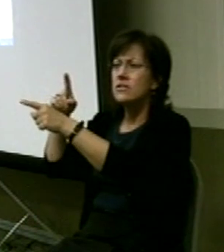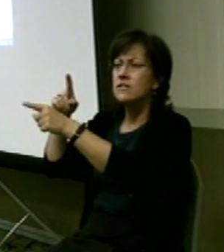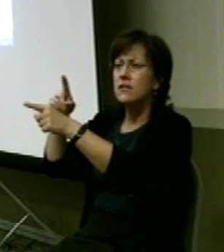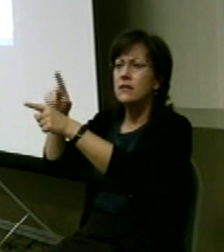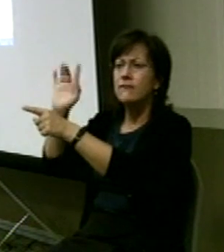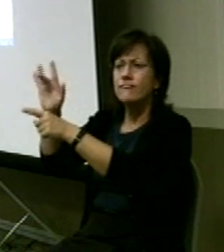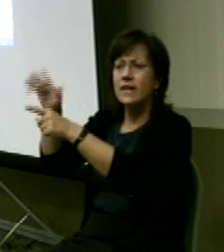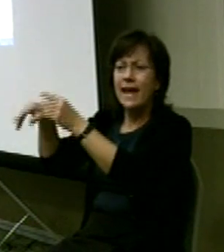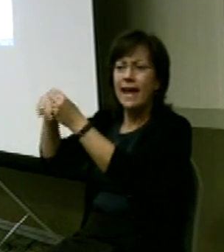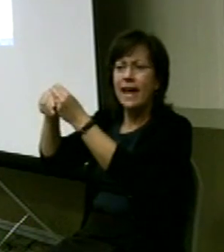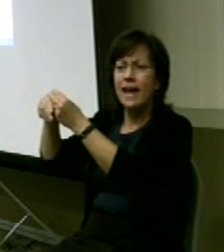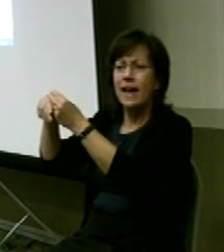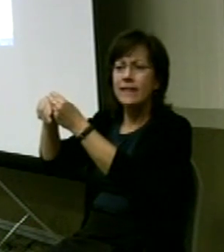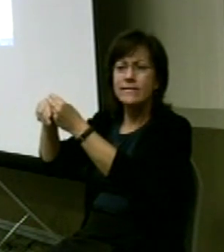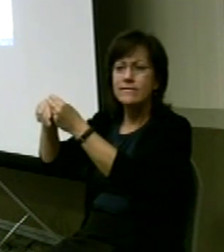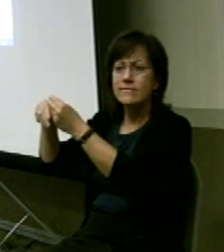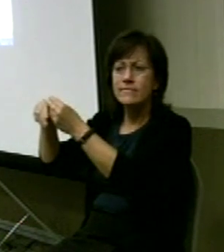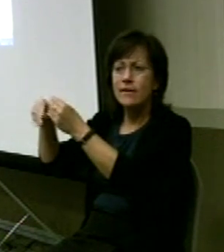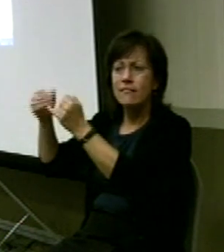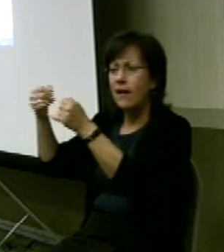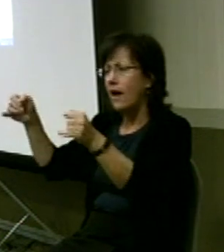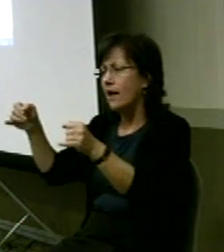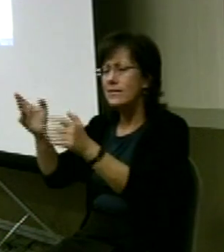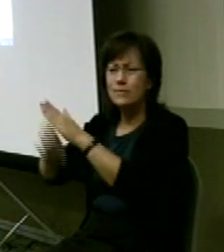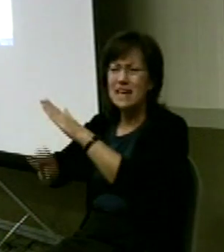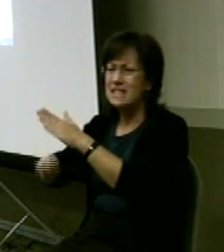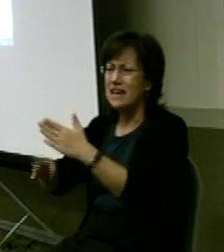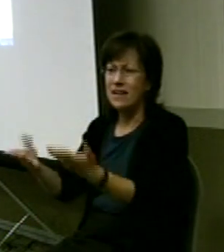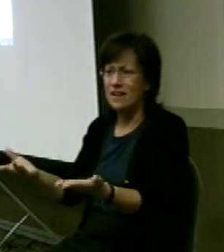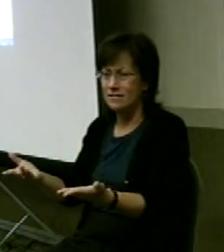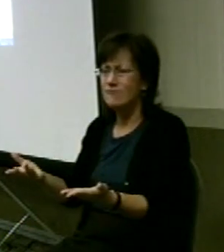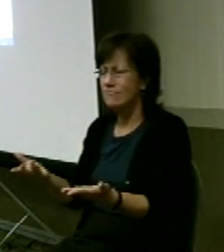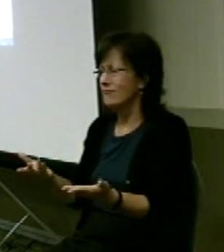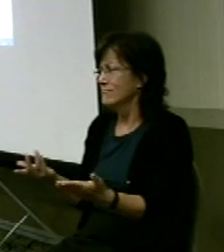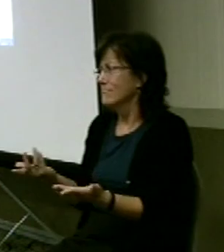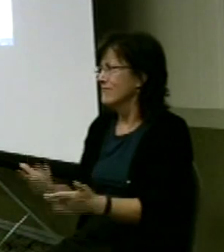just highlight it and hit the add form. Exactly. Real basic